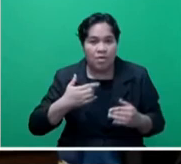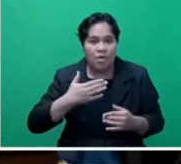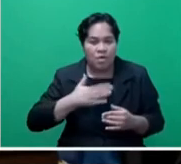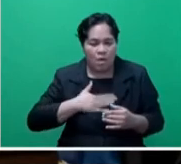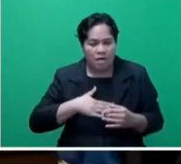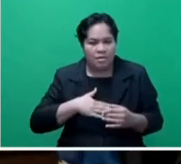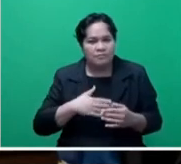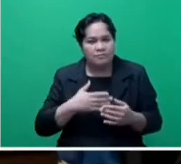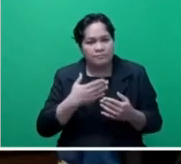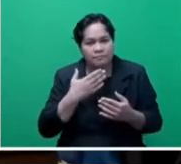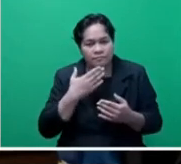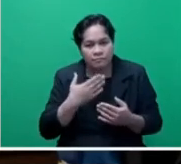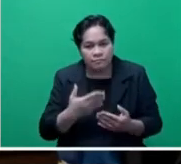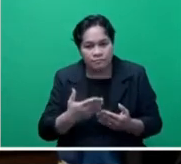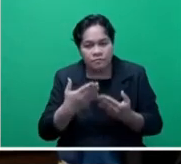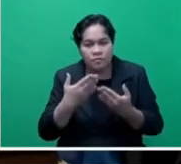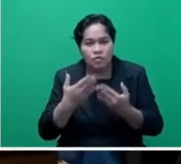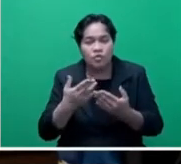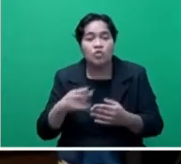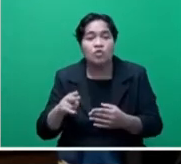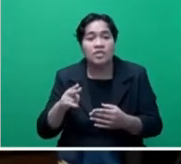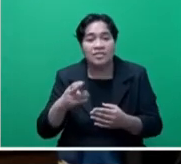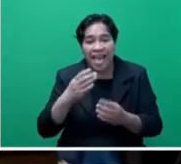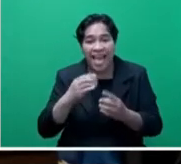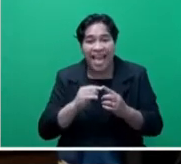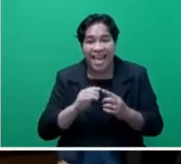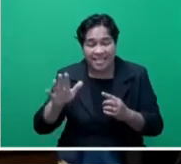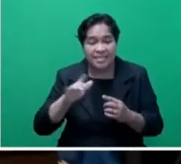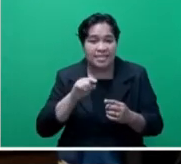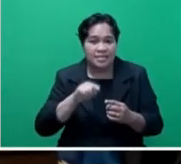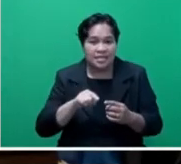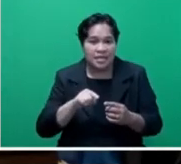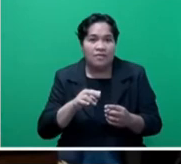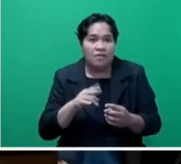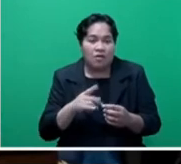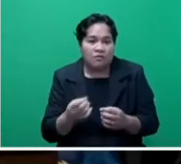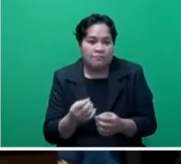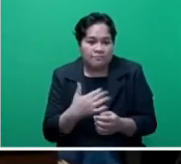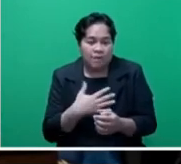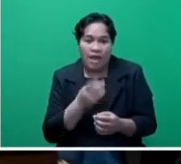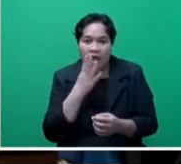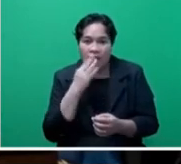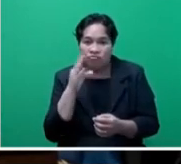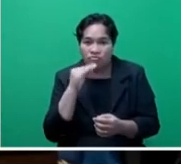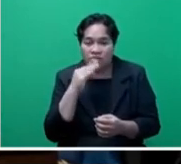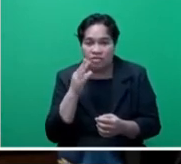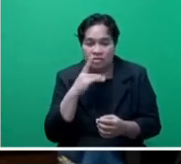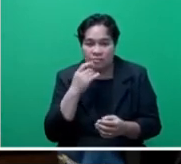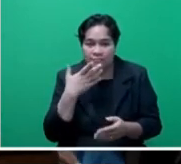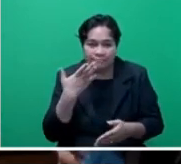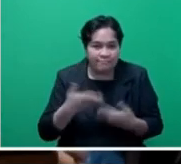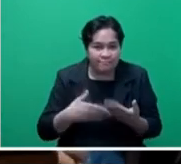my profound veneration to His Excellency for his eloquent, earnest and stimulating address in delineating